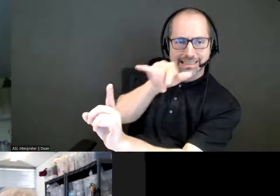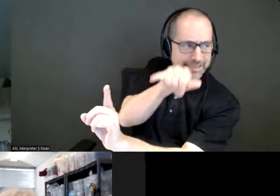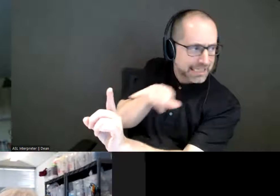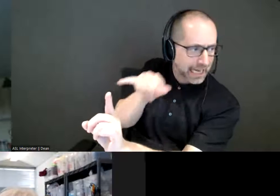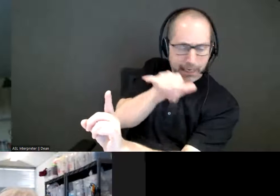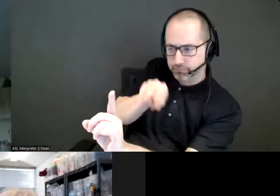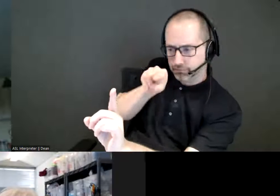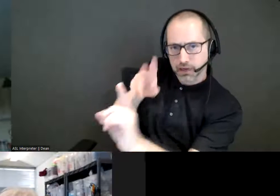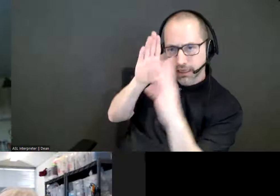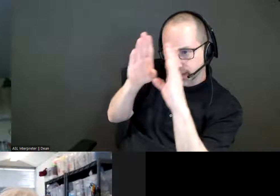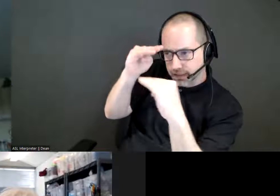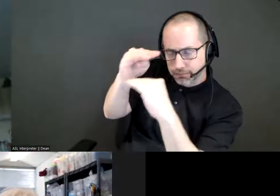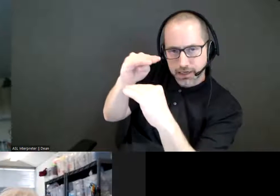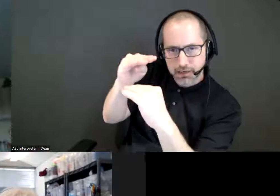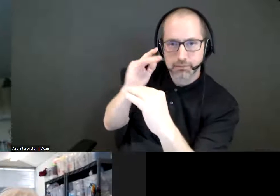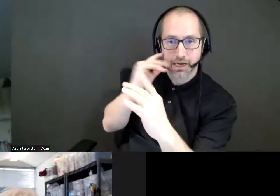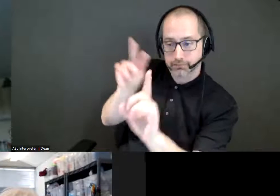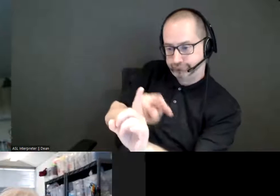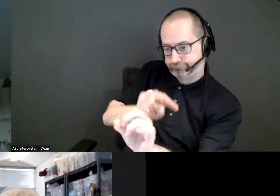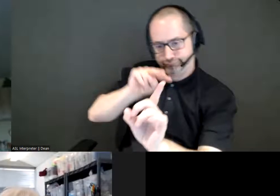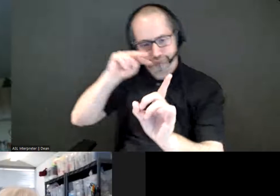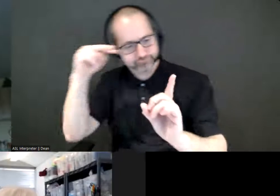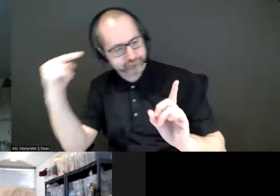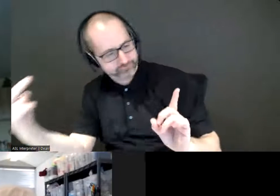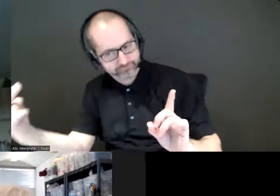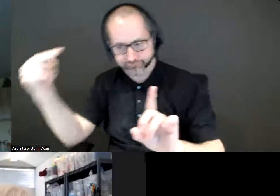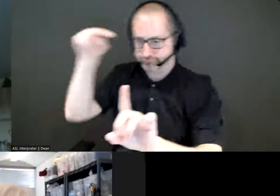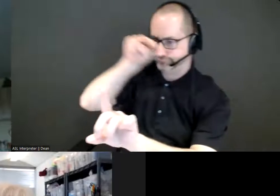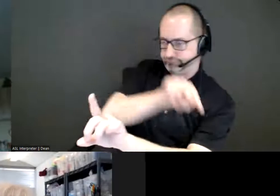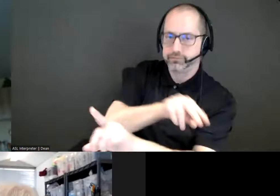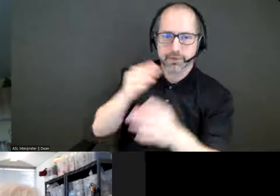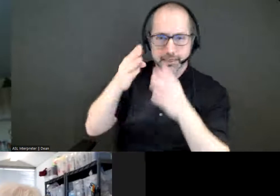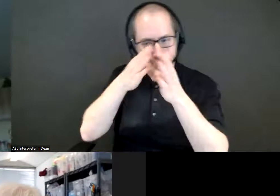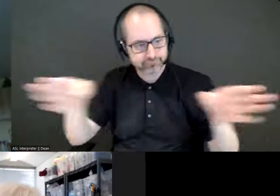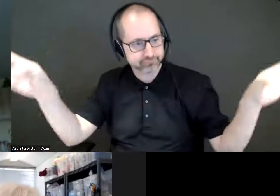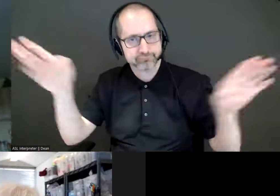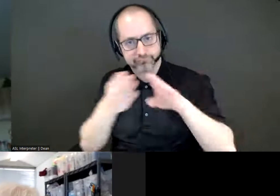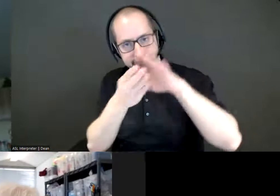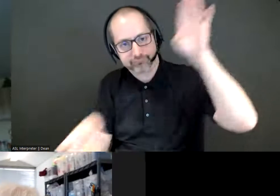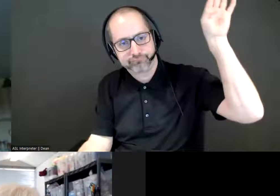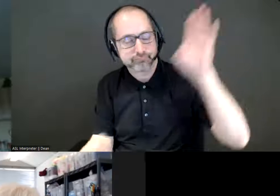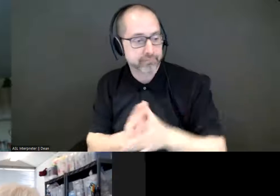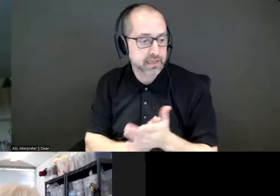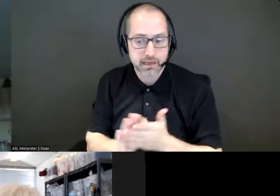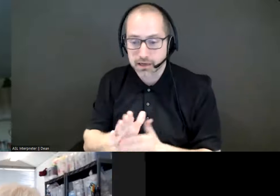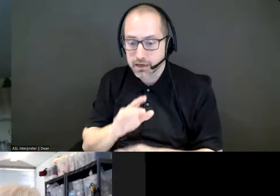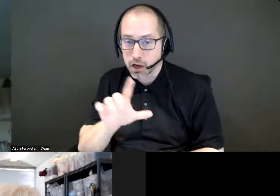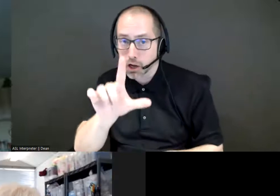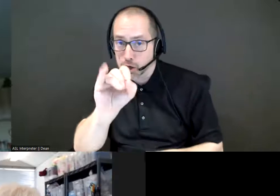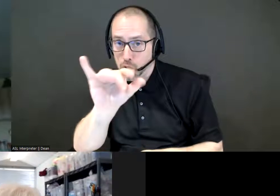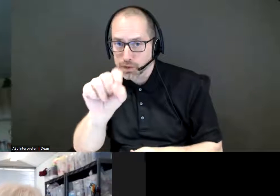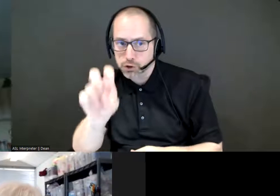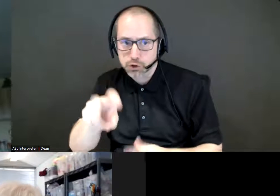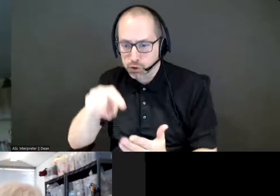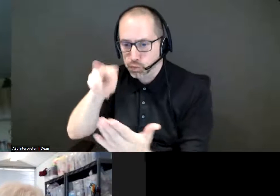limited view of a solution. Thanks, Lois. Lois, I think you better read the chat box because a lot of people